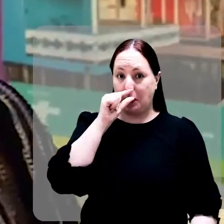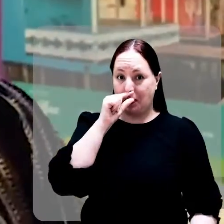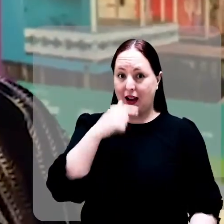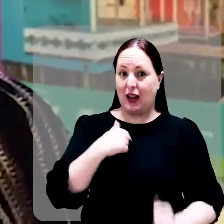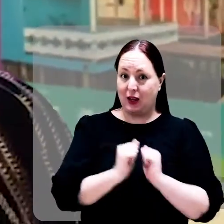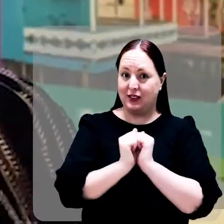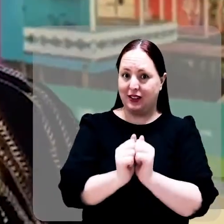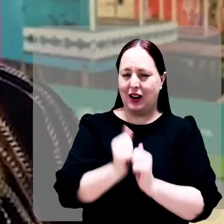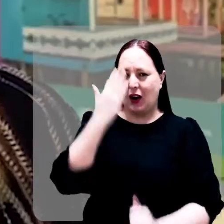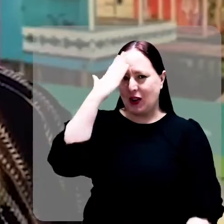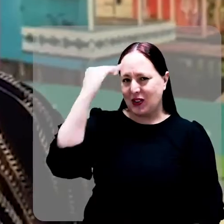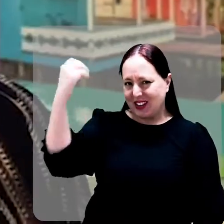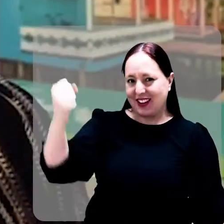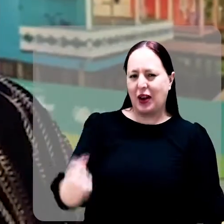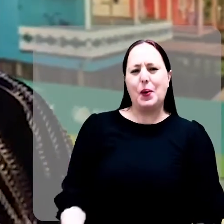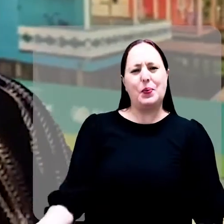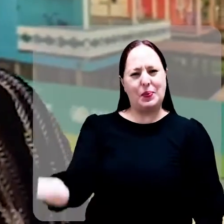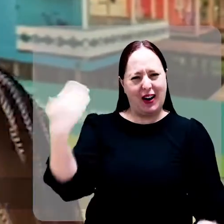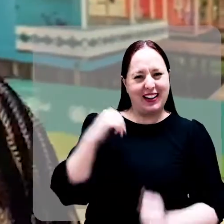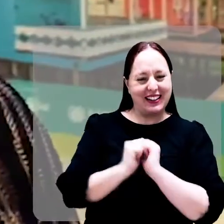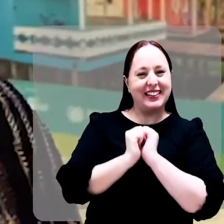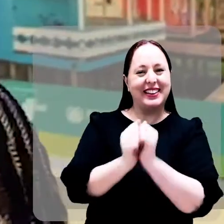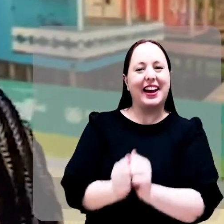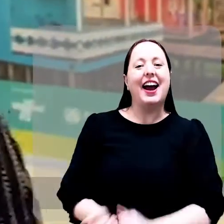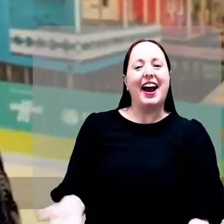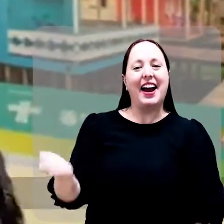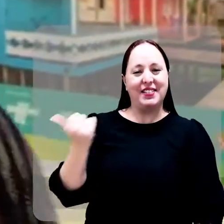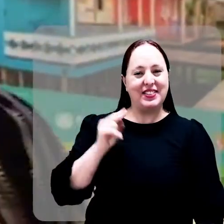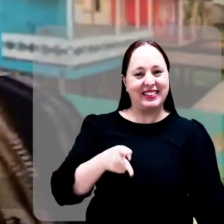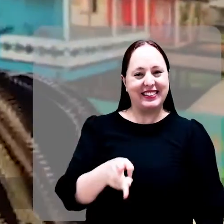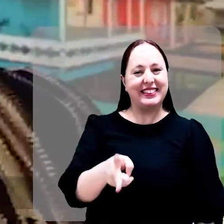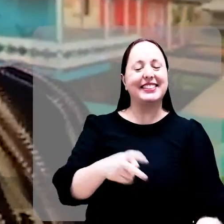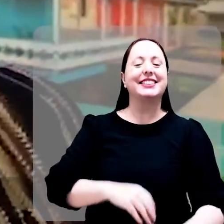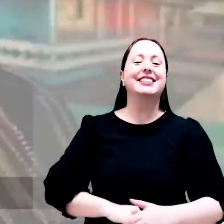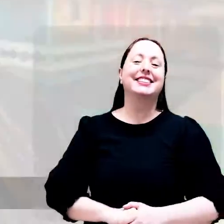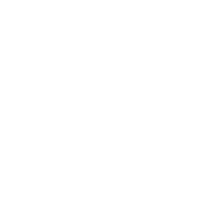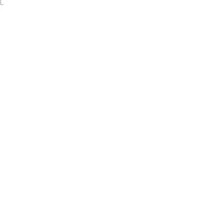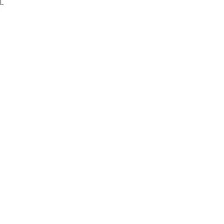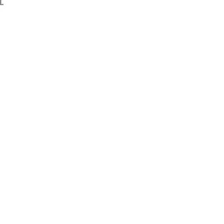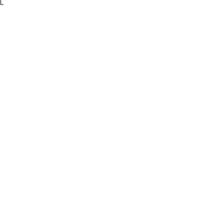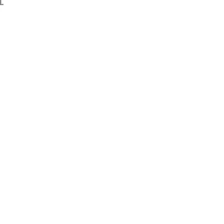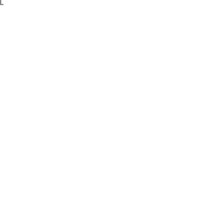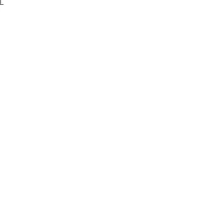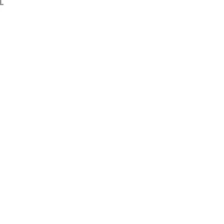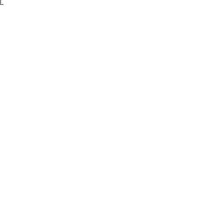eu estive com eles. Sucesso! Bora! Bora que isso aqui continua!